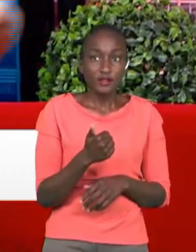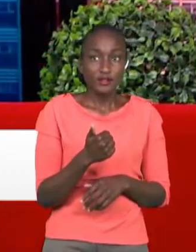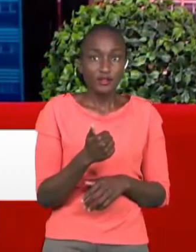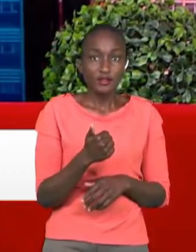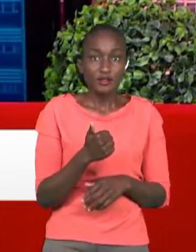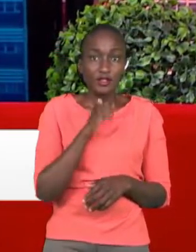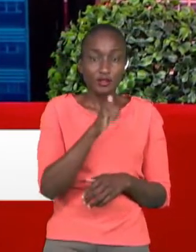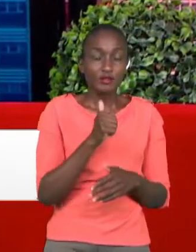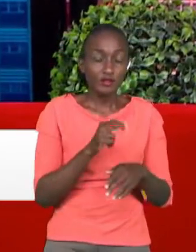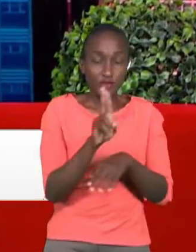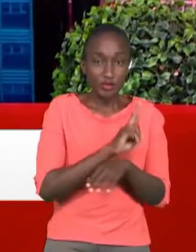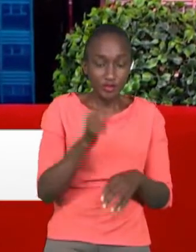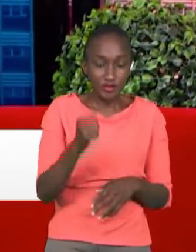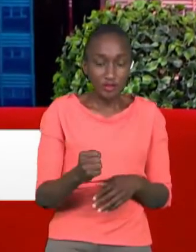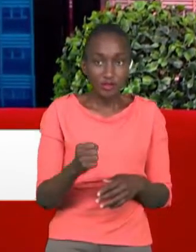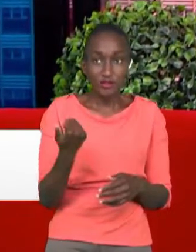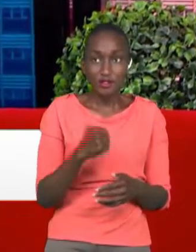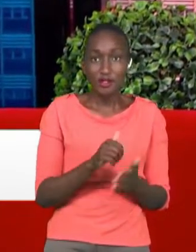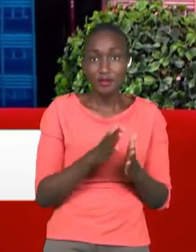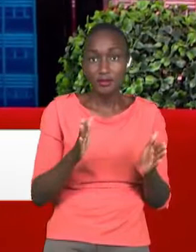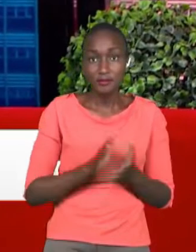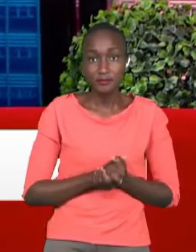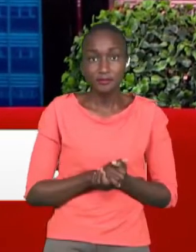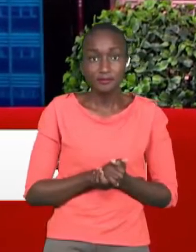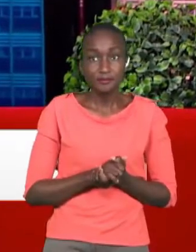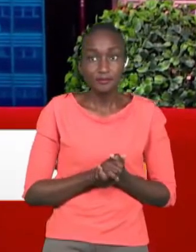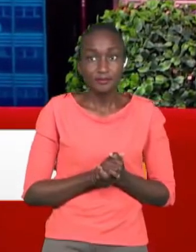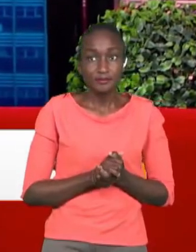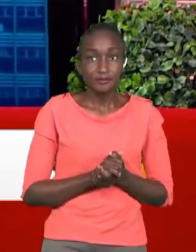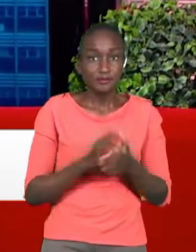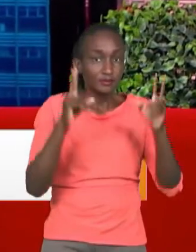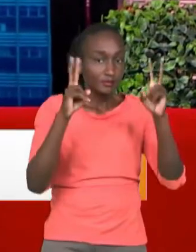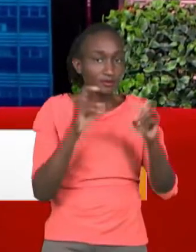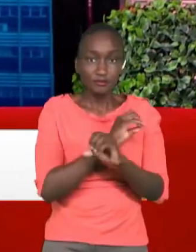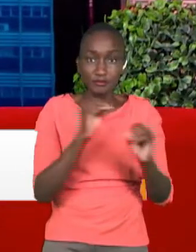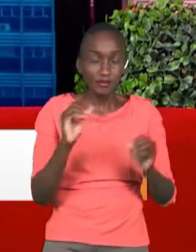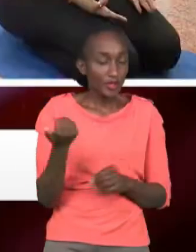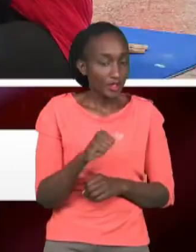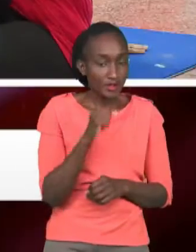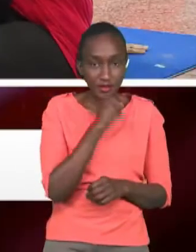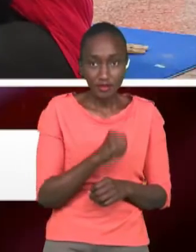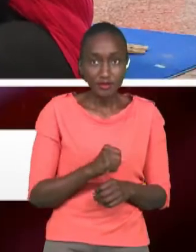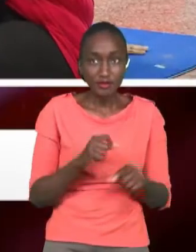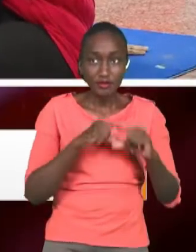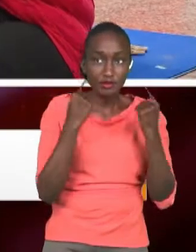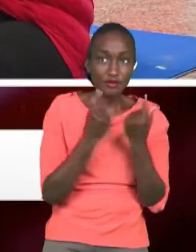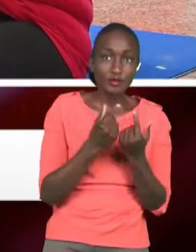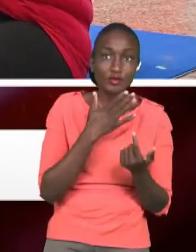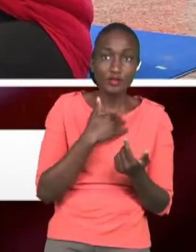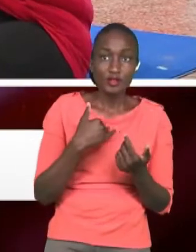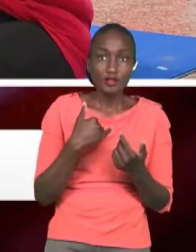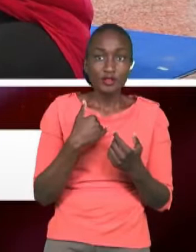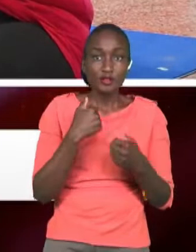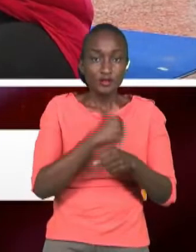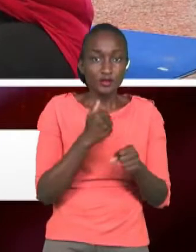from the supports and doing themselves. Okay. So, doesn't matter any age group, and you are to perform the